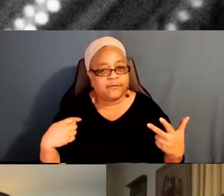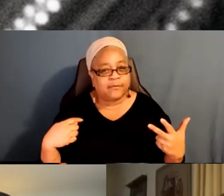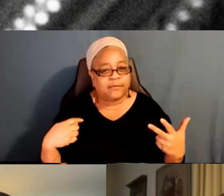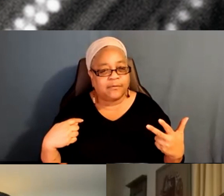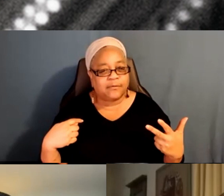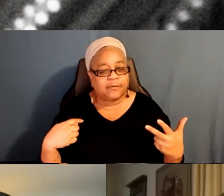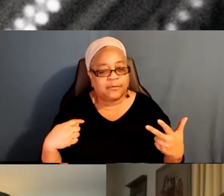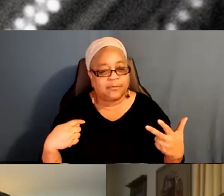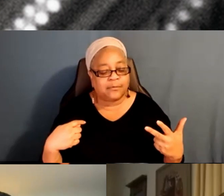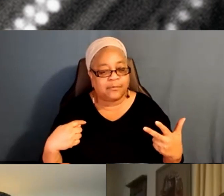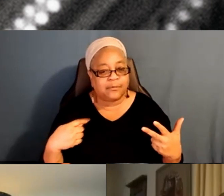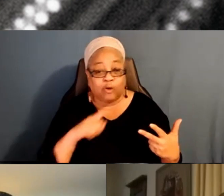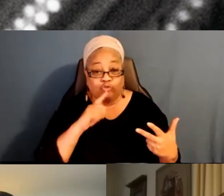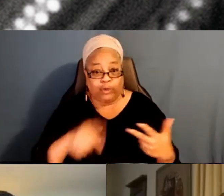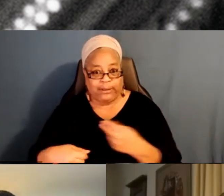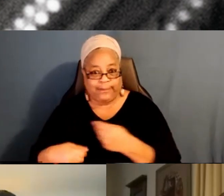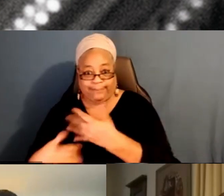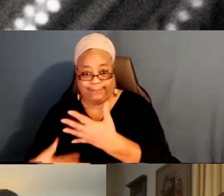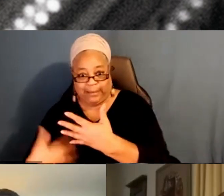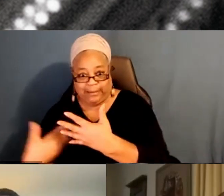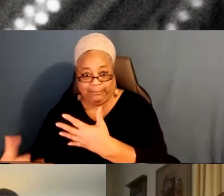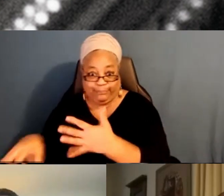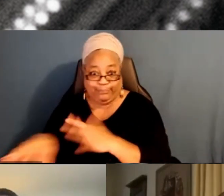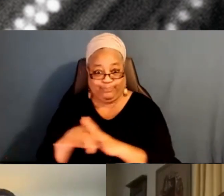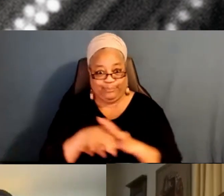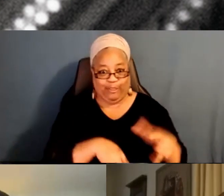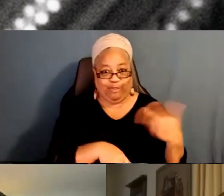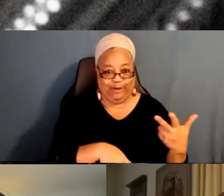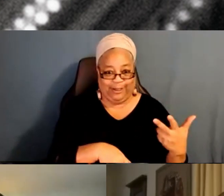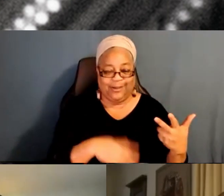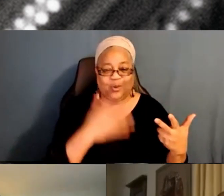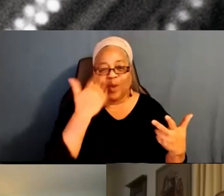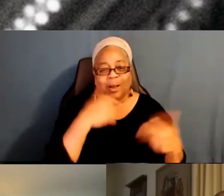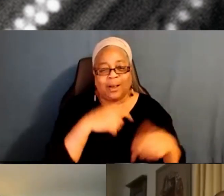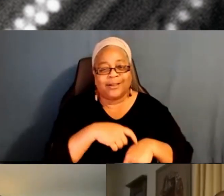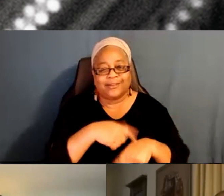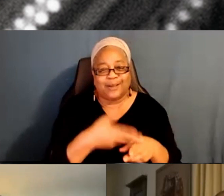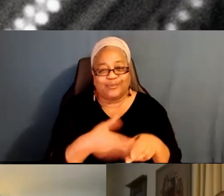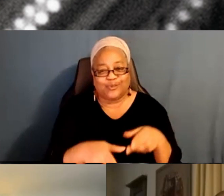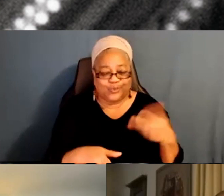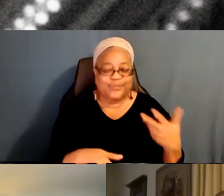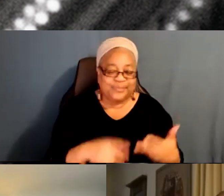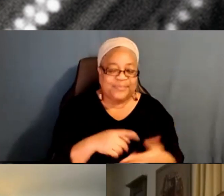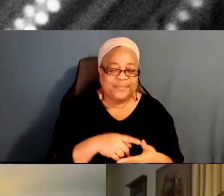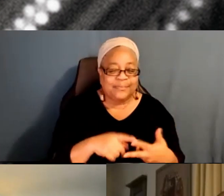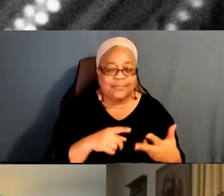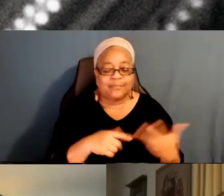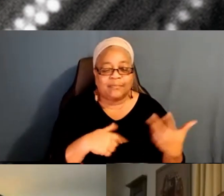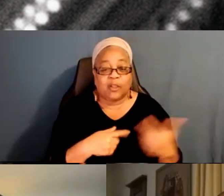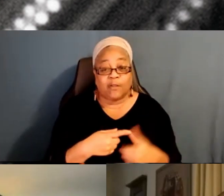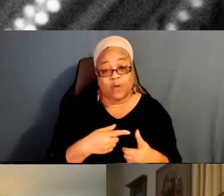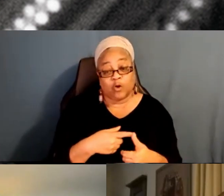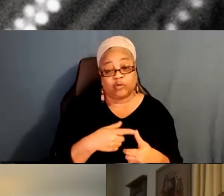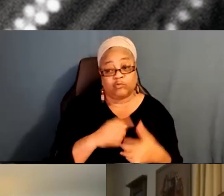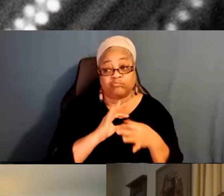three of many areas that I could, I had to pick three in the interest of time, I suppose. And the first has to